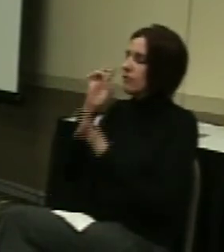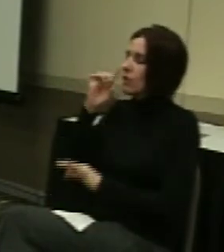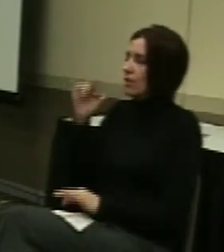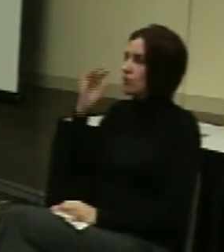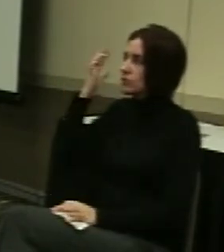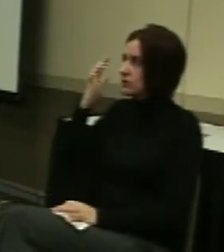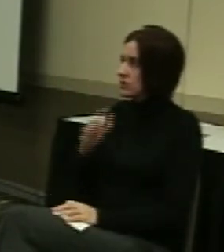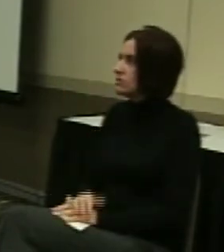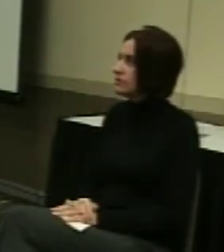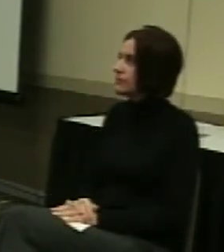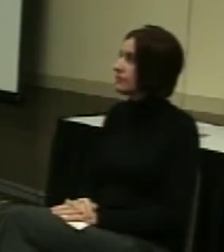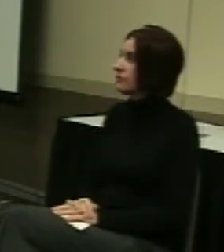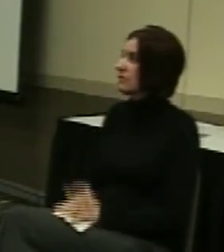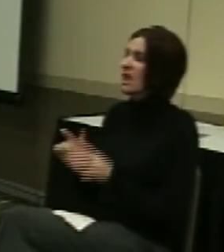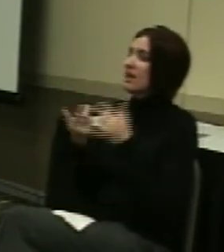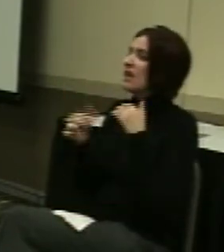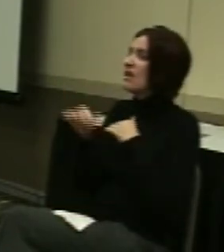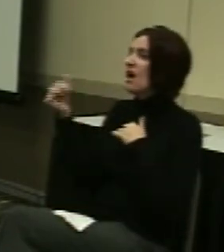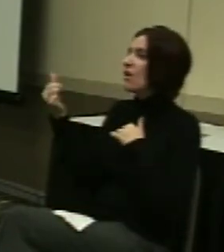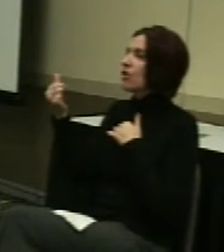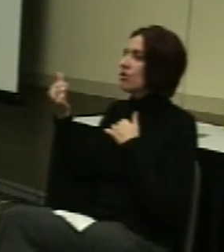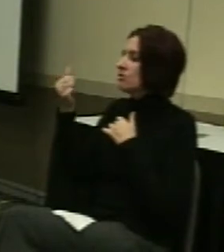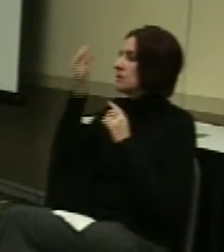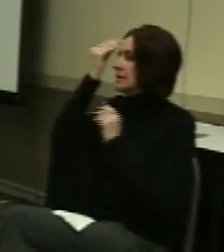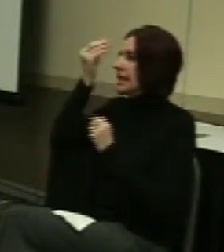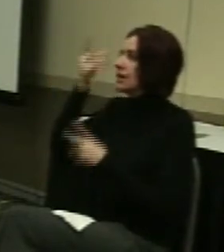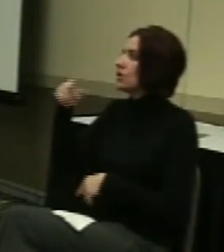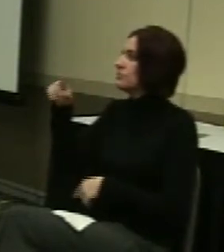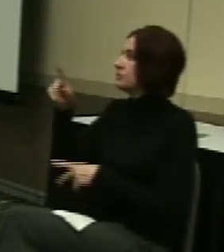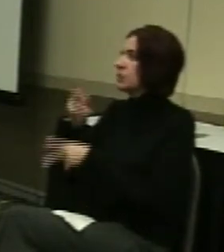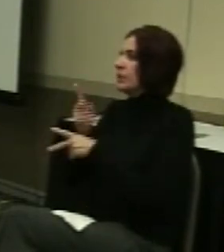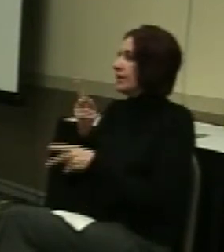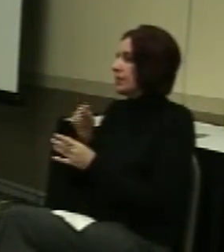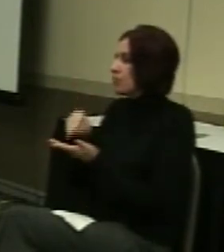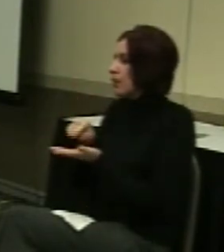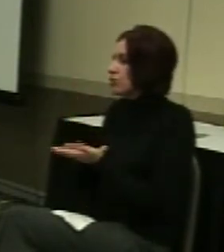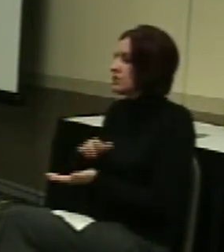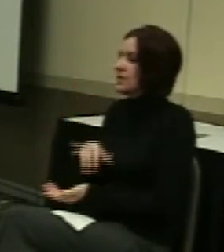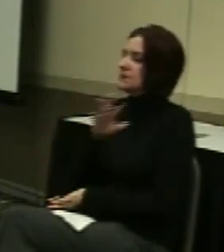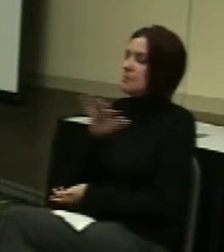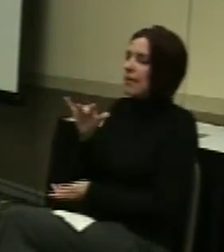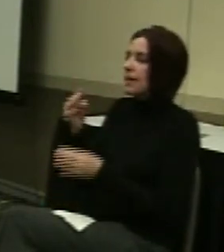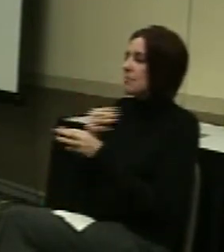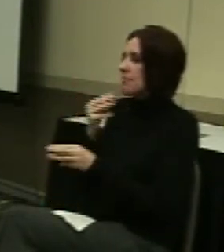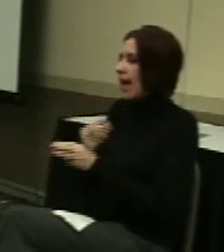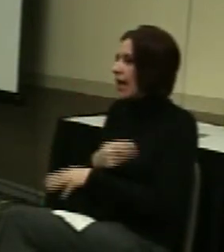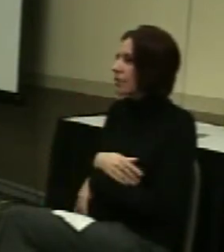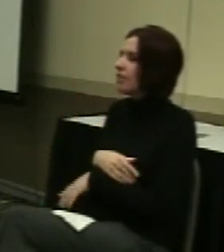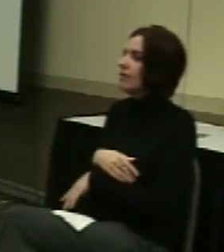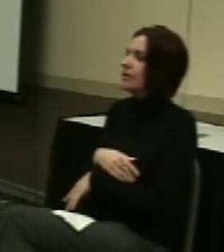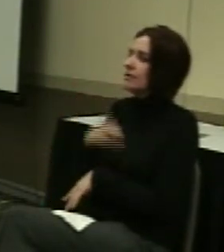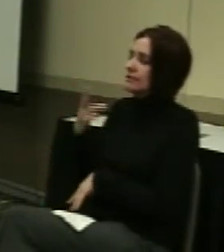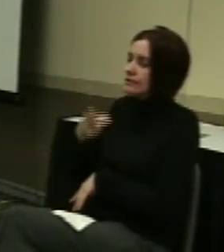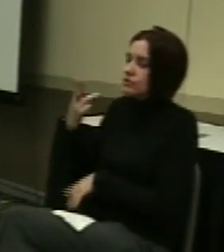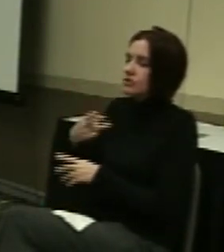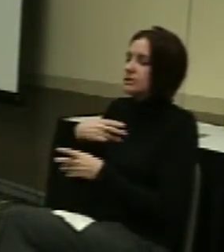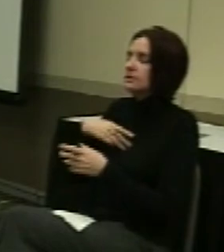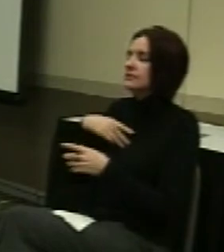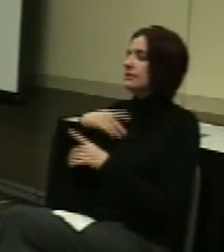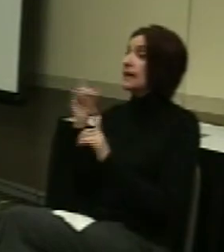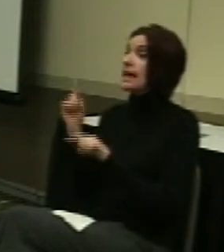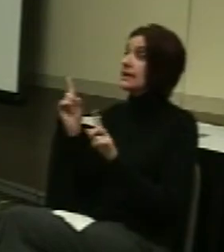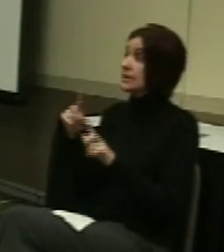any other imaginable kind of data that you're keeping on records, of spelling and math and social studies and reading and attendance is